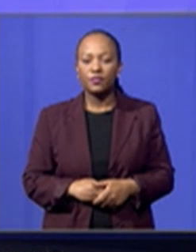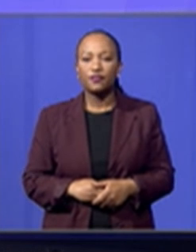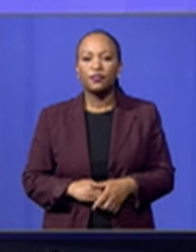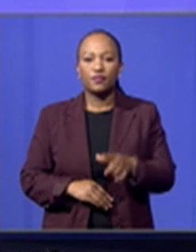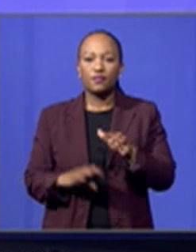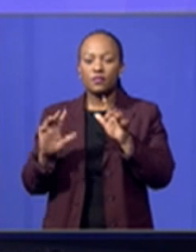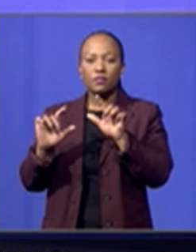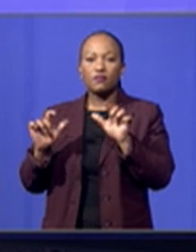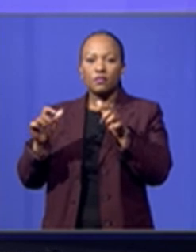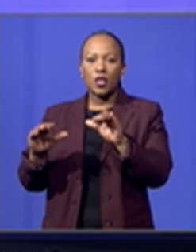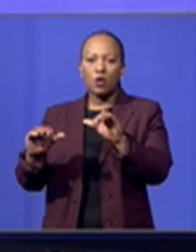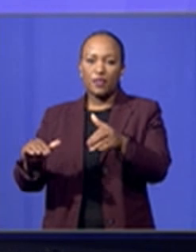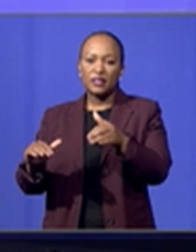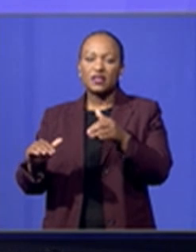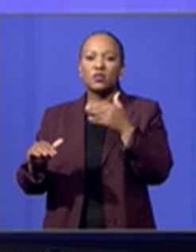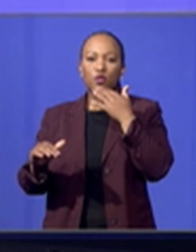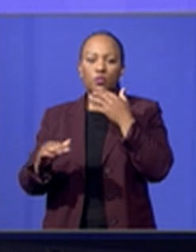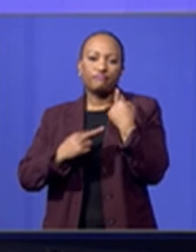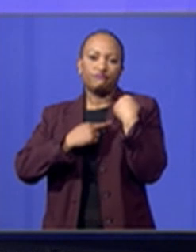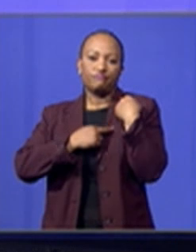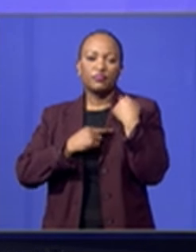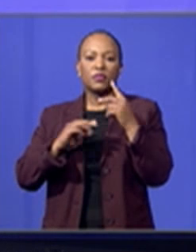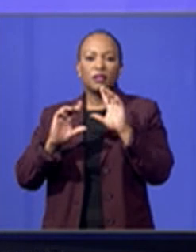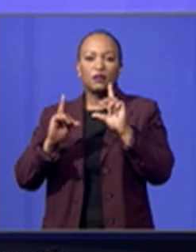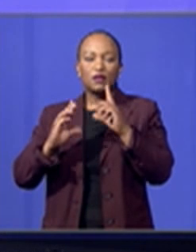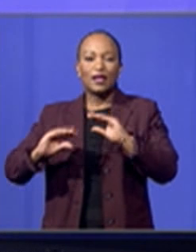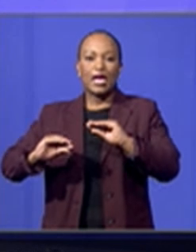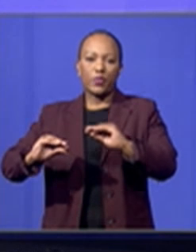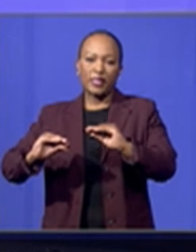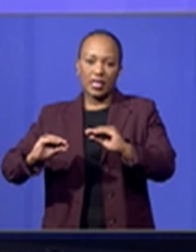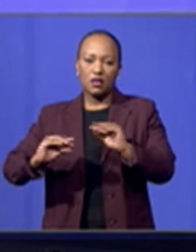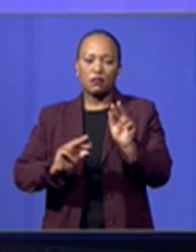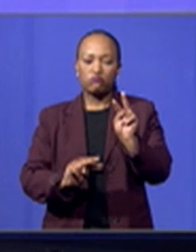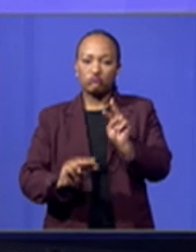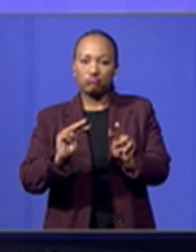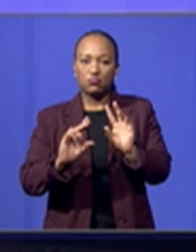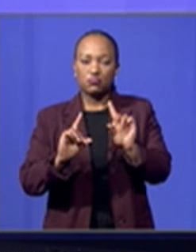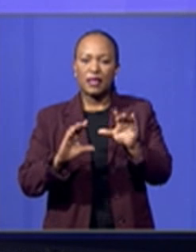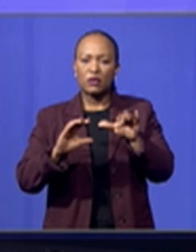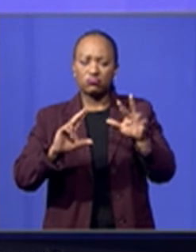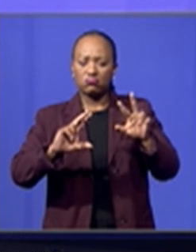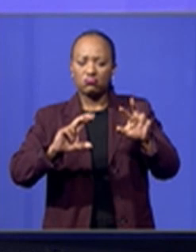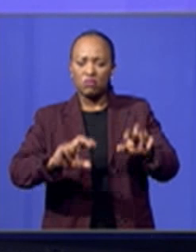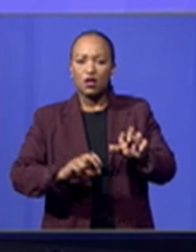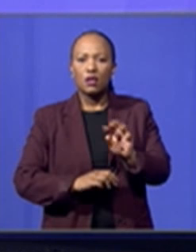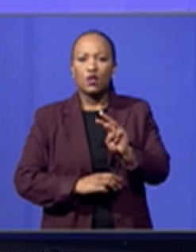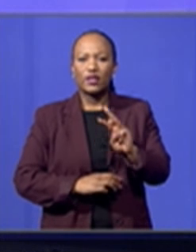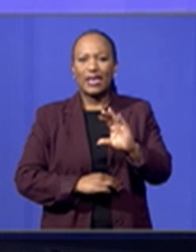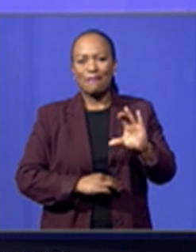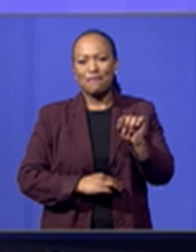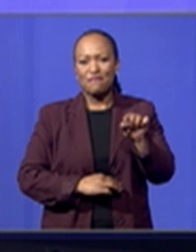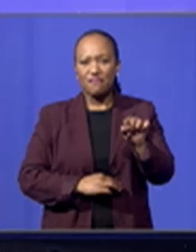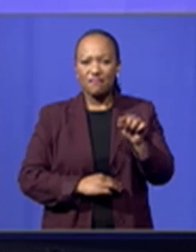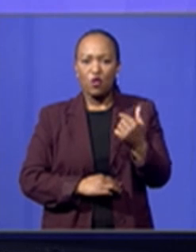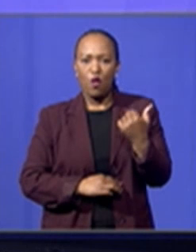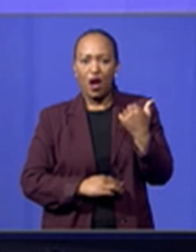Komiti e lebeletse merero ya thuto ya motheo e boloditse ntwa kgatlhanong le lefapha la thuto kwa Western Cape tebang le magato ya tlhaolele ya lotso